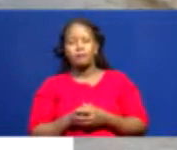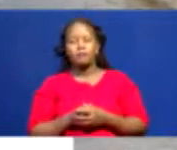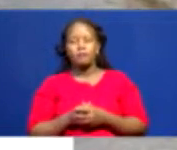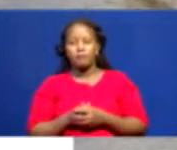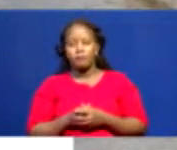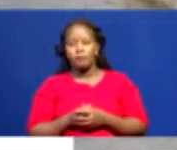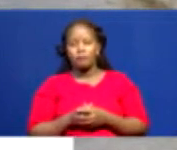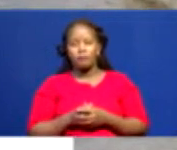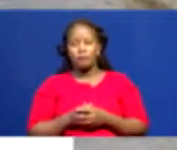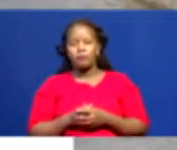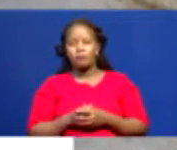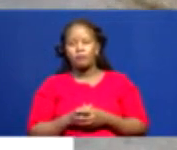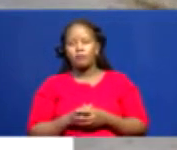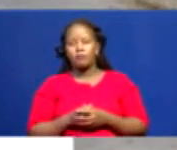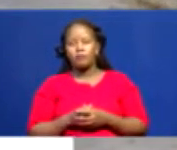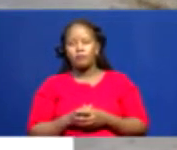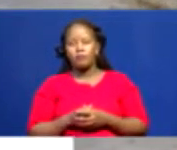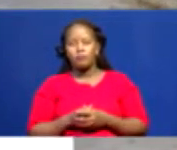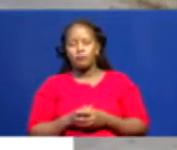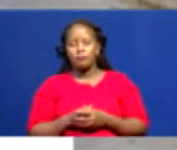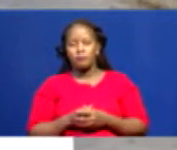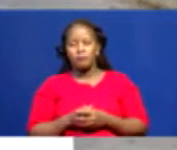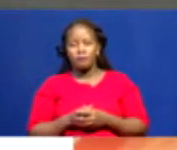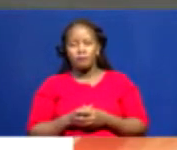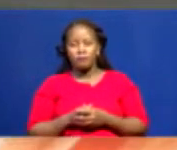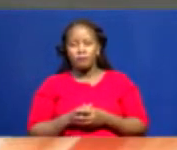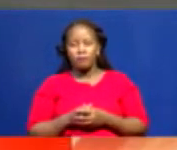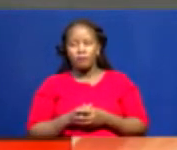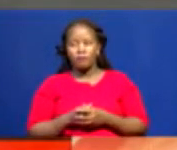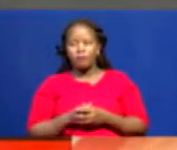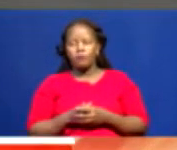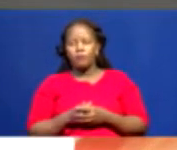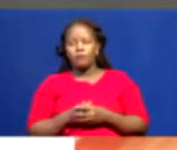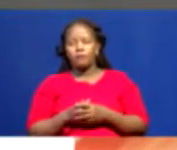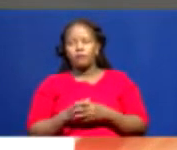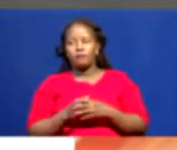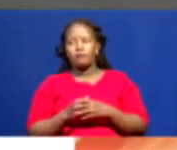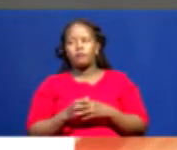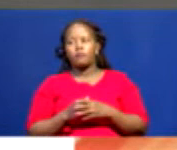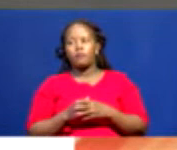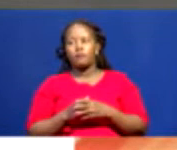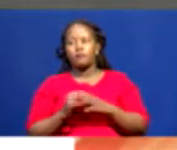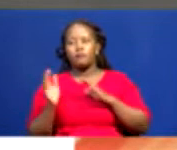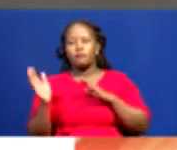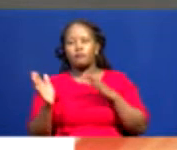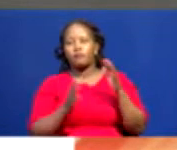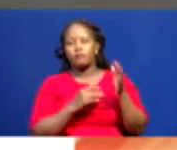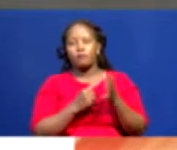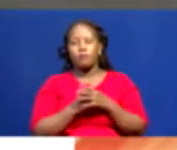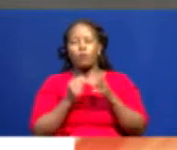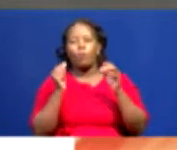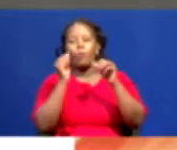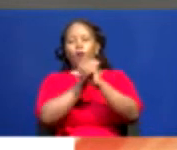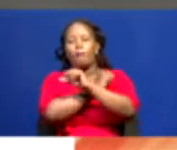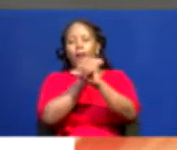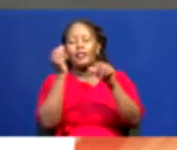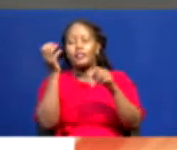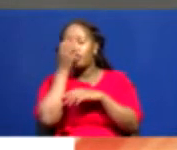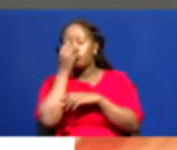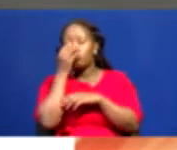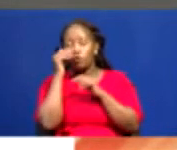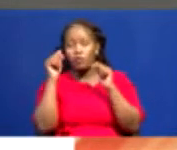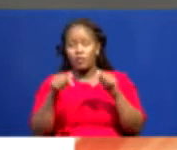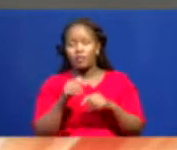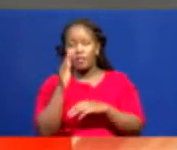All right, sir. President William Ruto is this afternoon expected